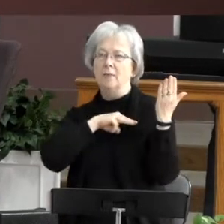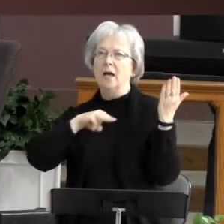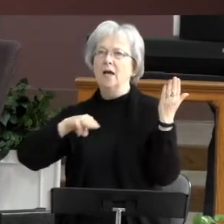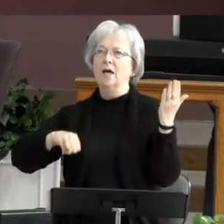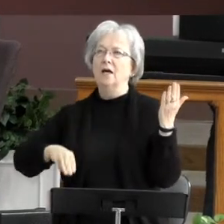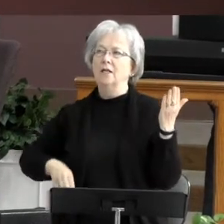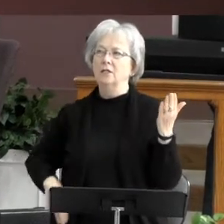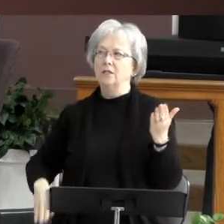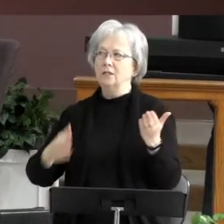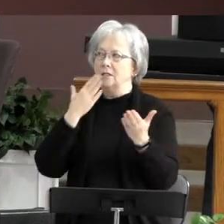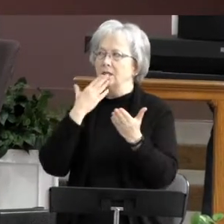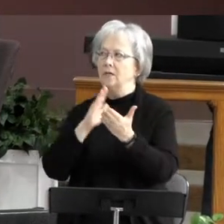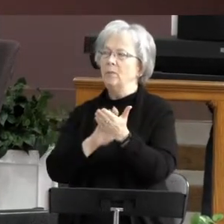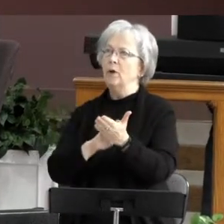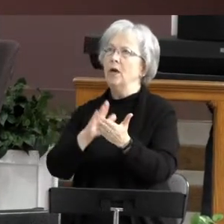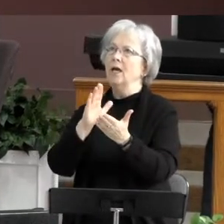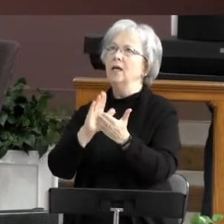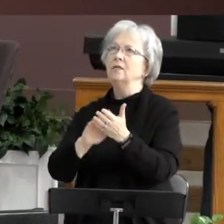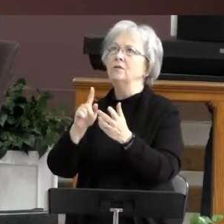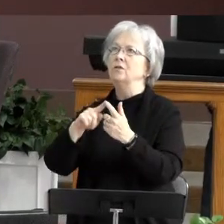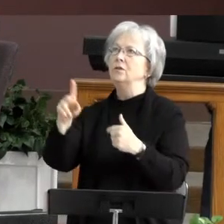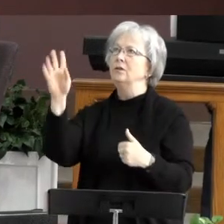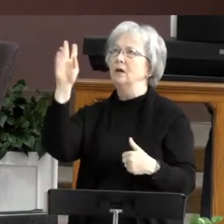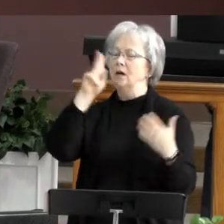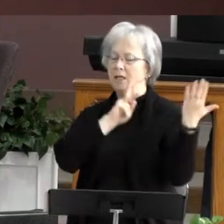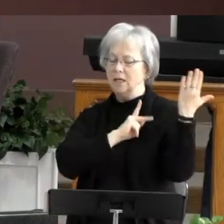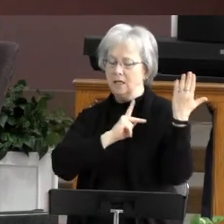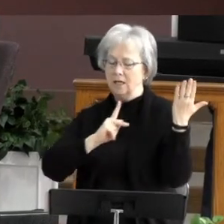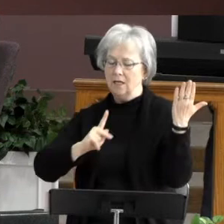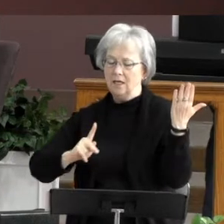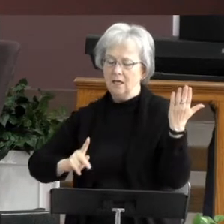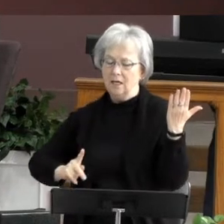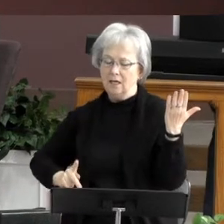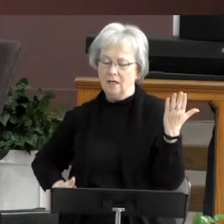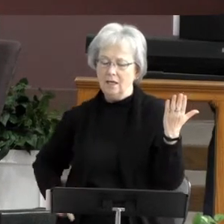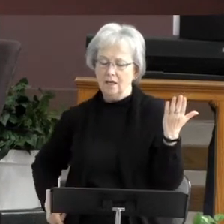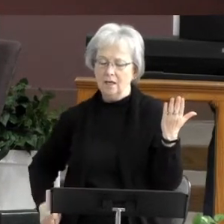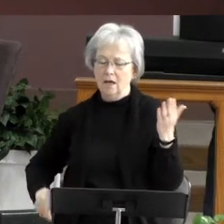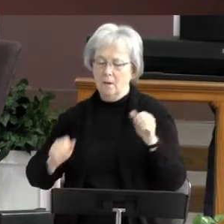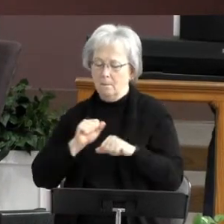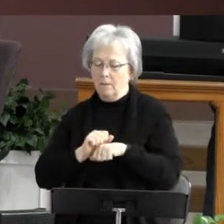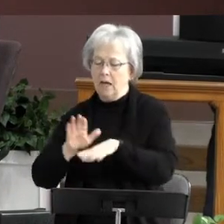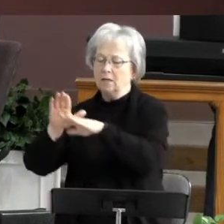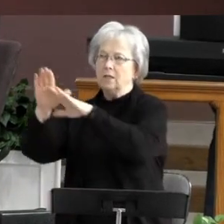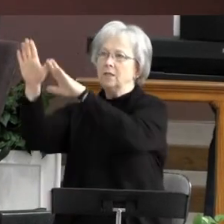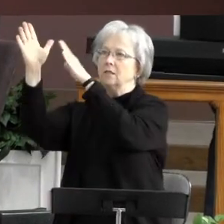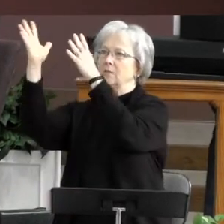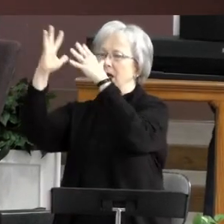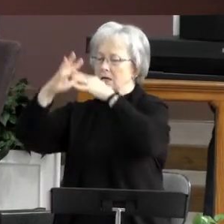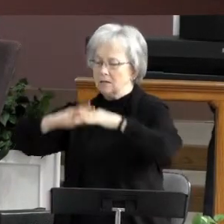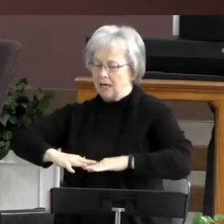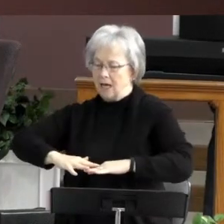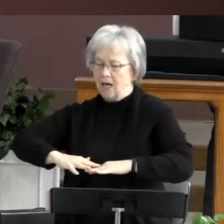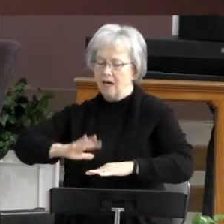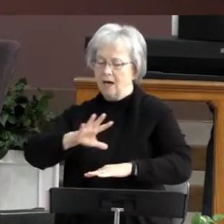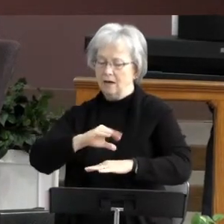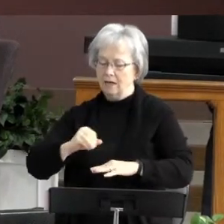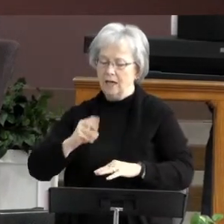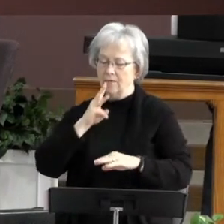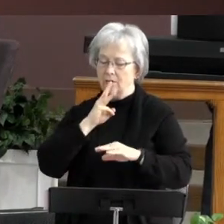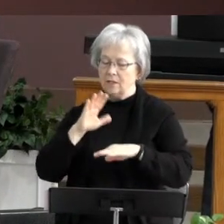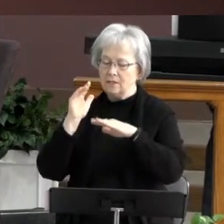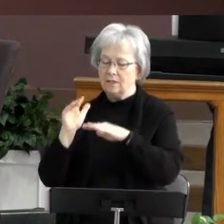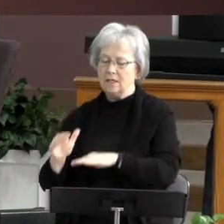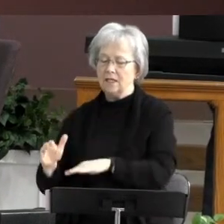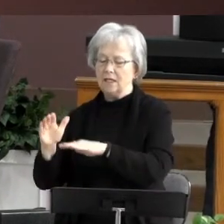and majesty, praise to the King. Mountains bow down